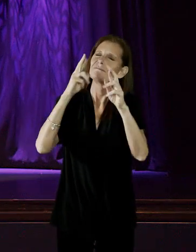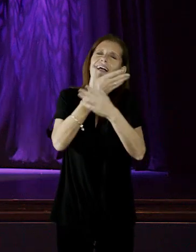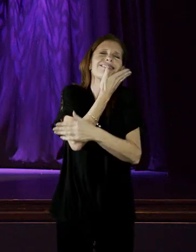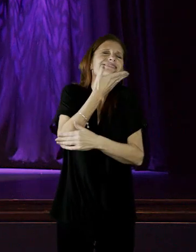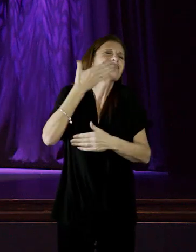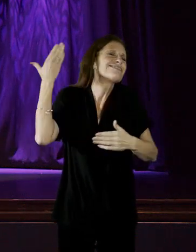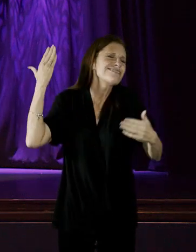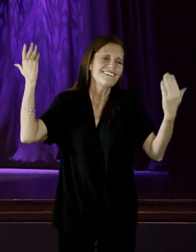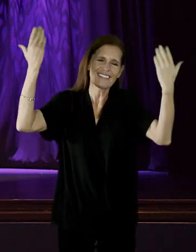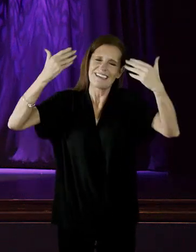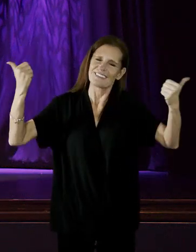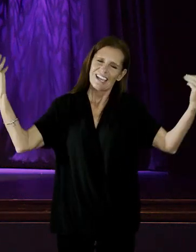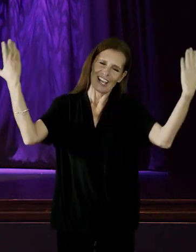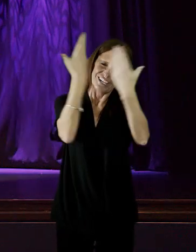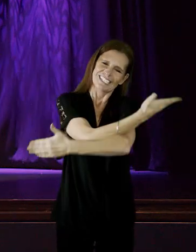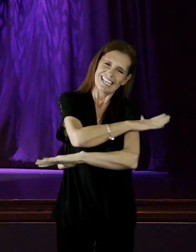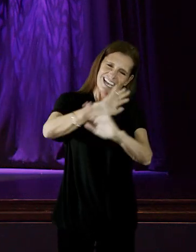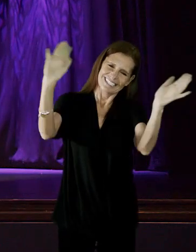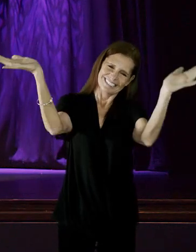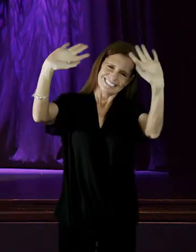night!